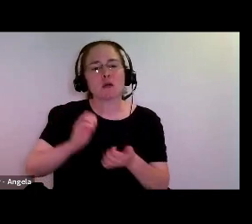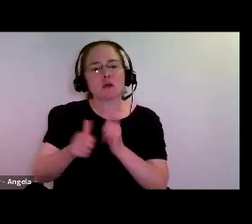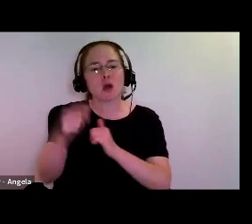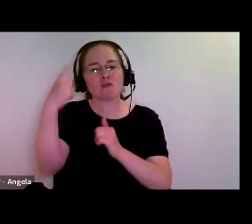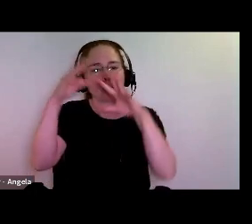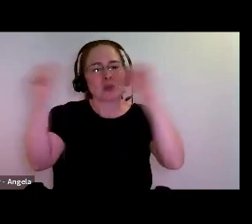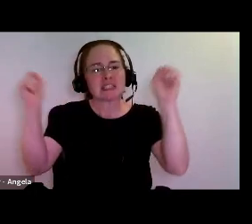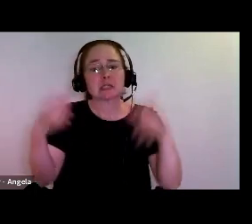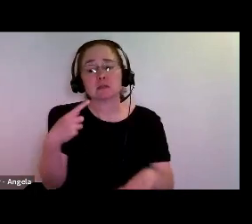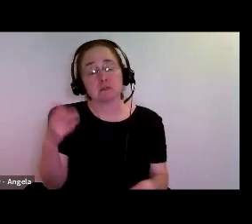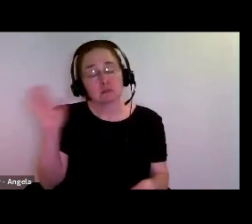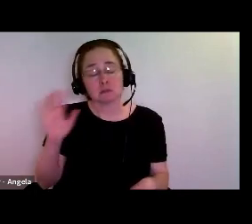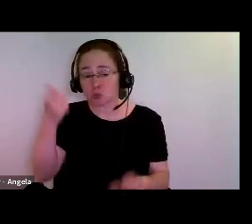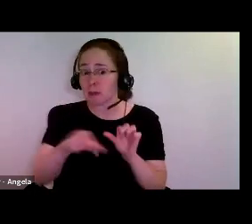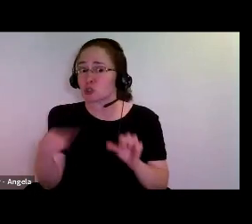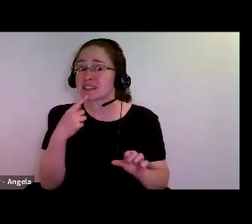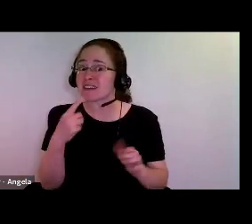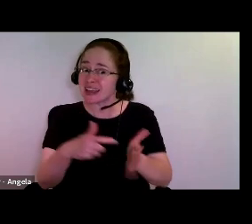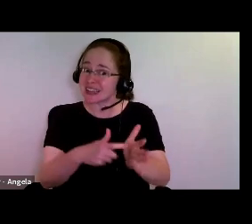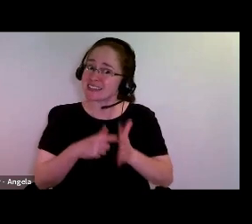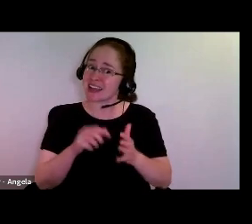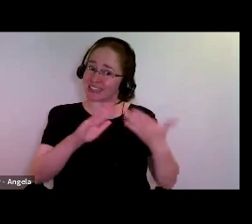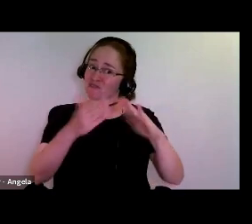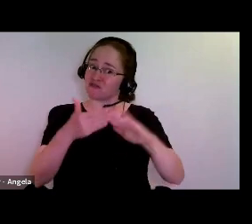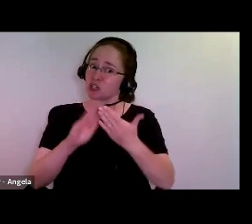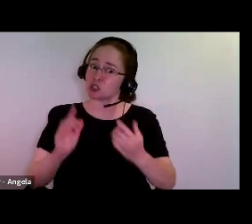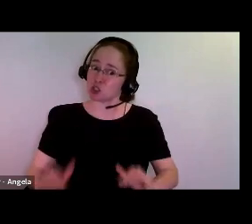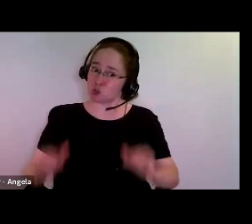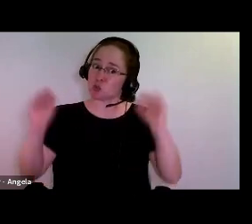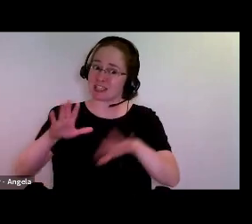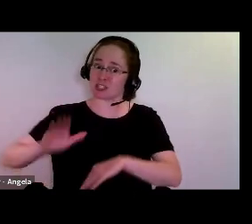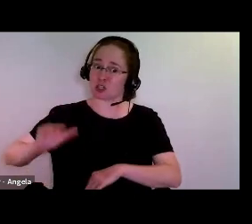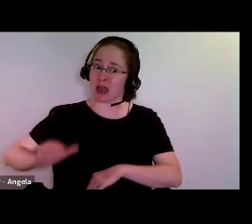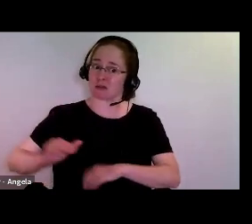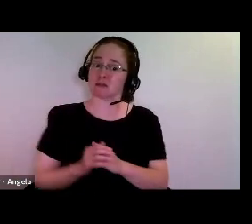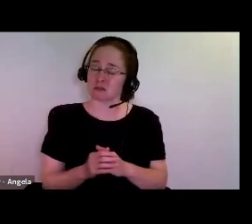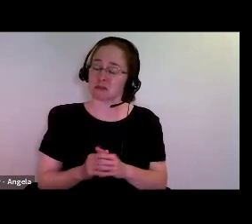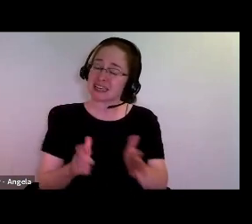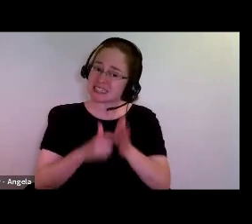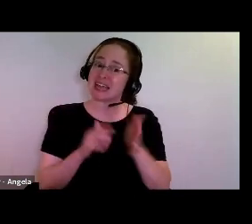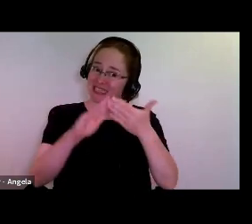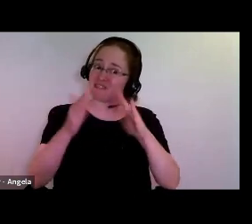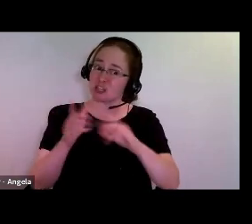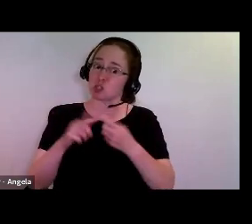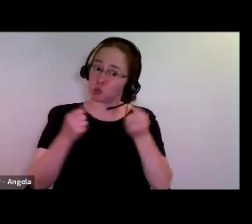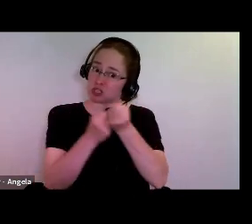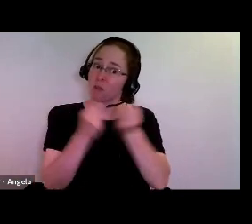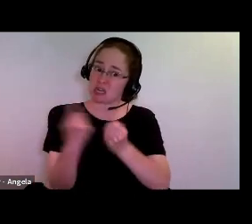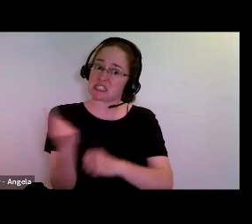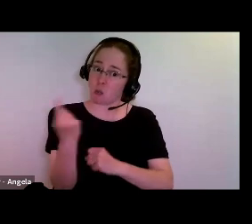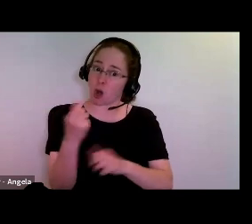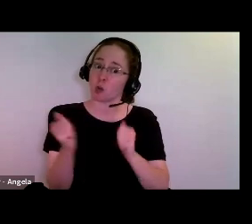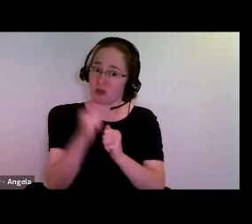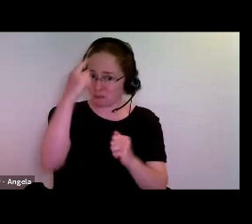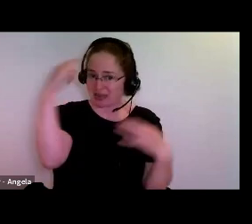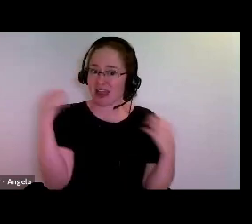about it taking a village to raise a child. It really does take a village to support someone with a